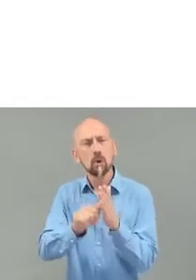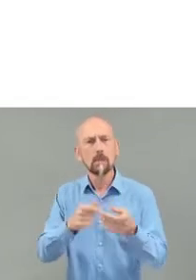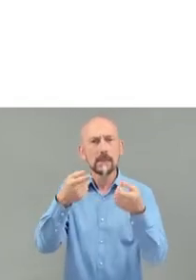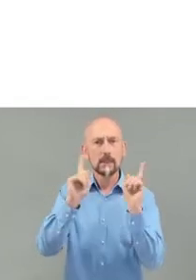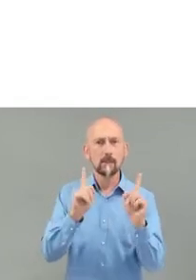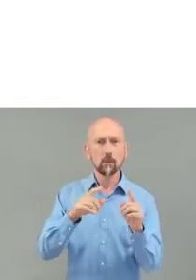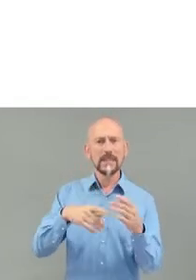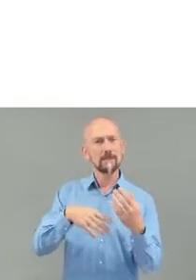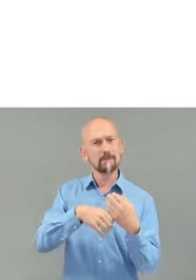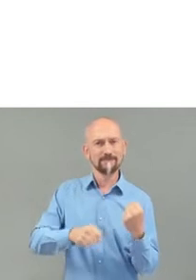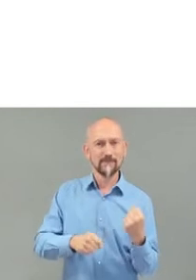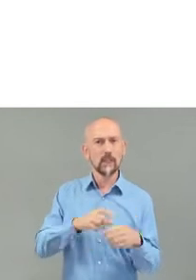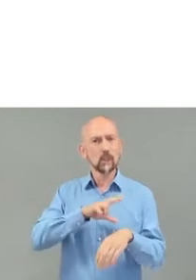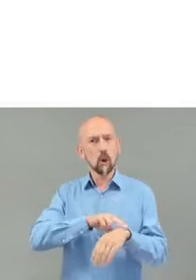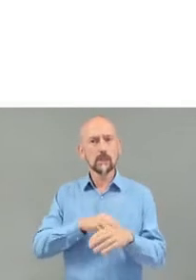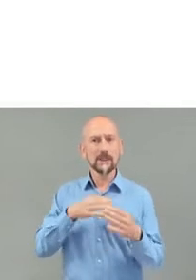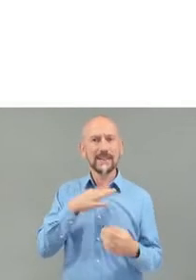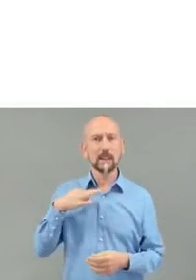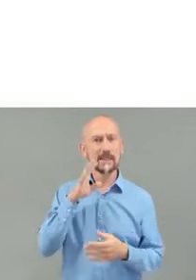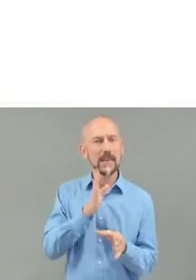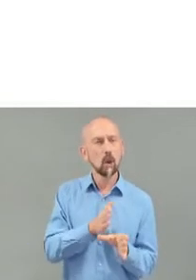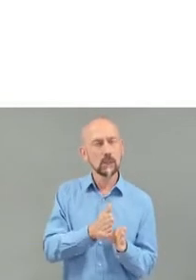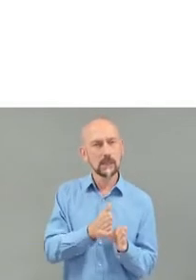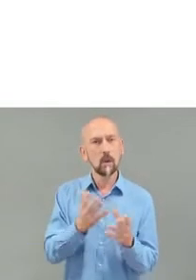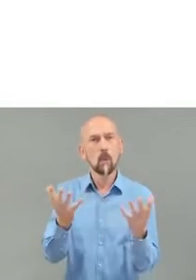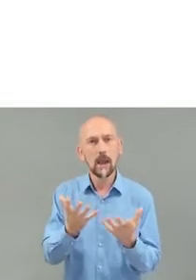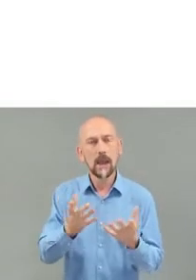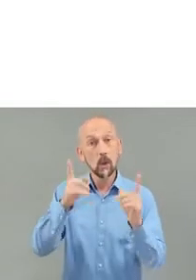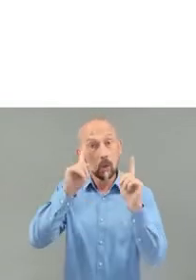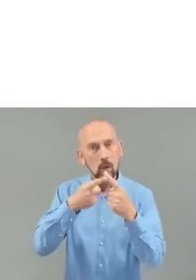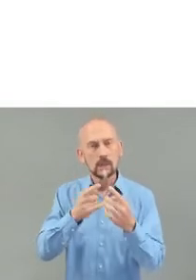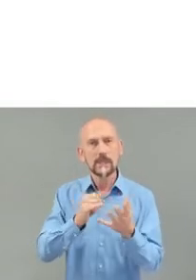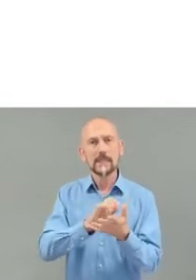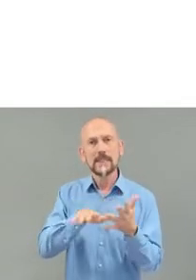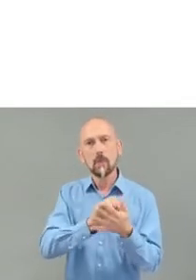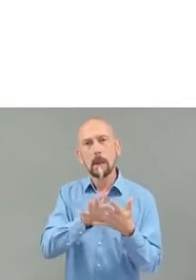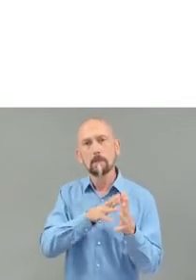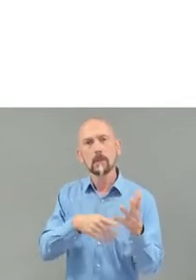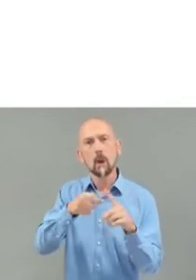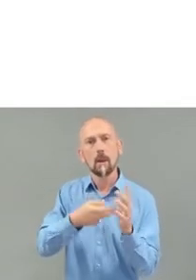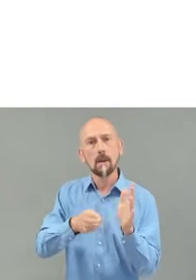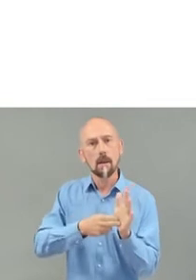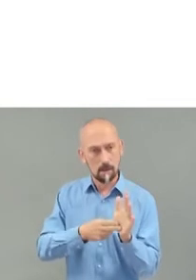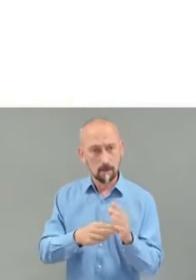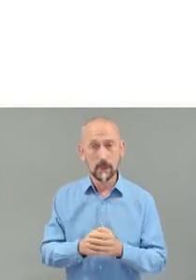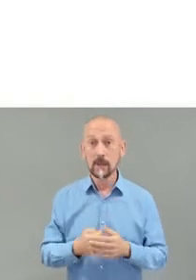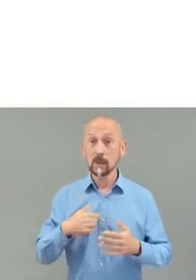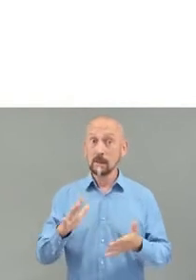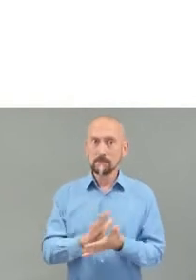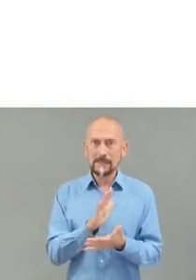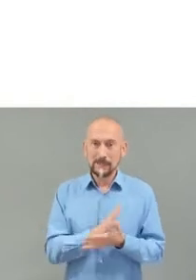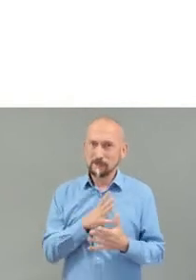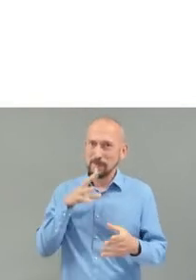Programme at the University of Southampton. I'm absolutely delighted to be part of this workshop today because there have been